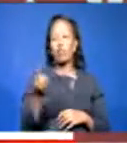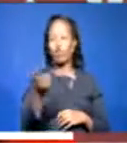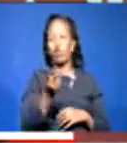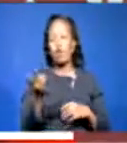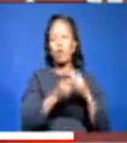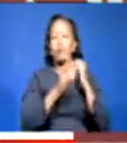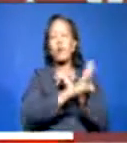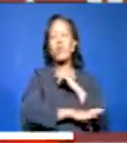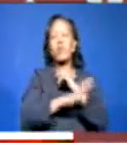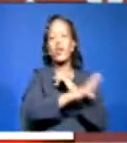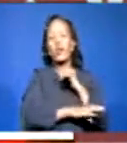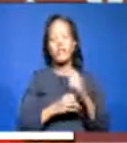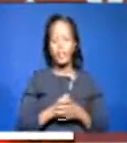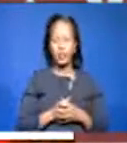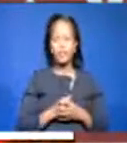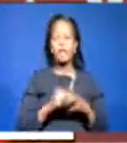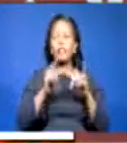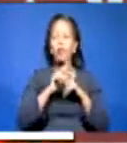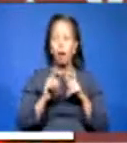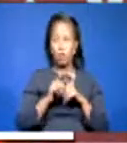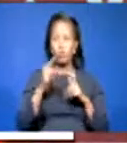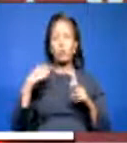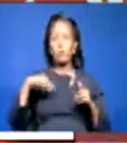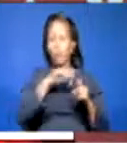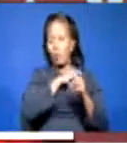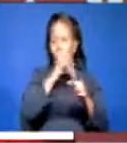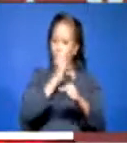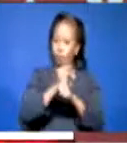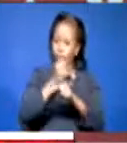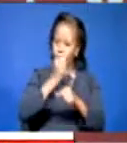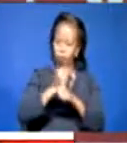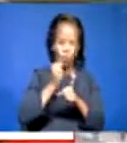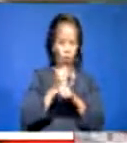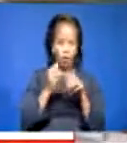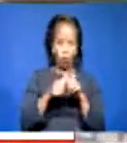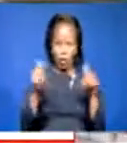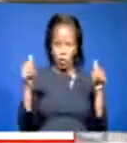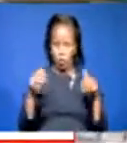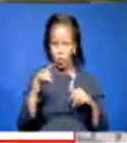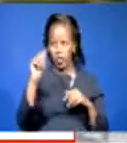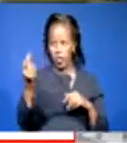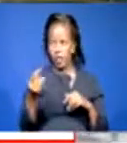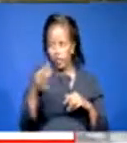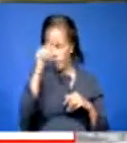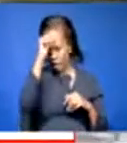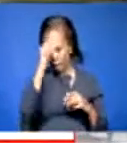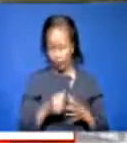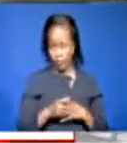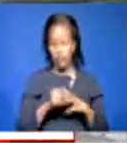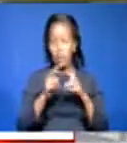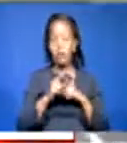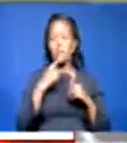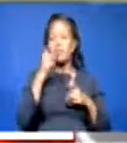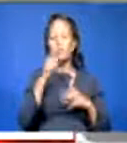peoples. We are working very well with the Kenya government. And amid claims that China is developing